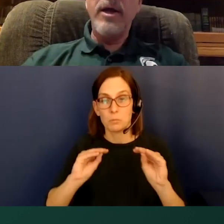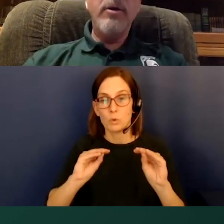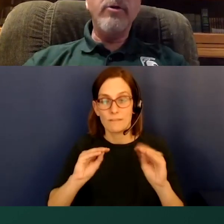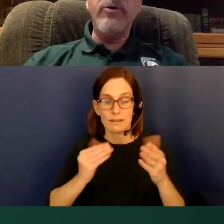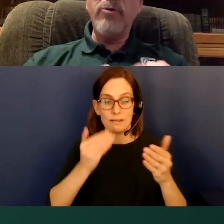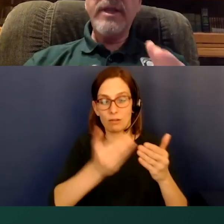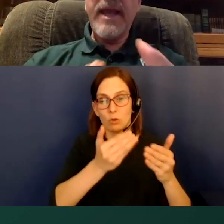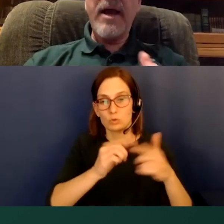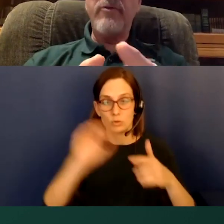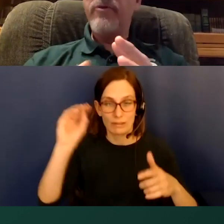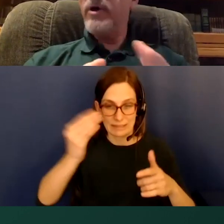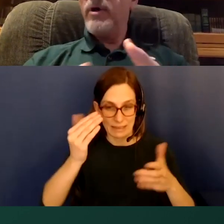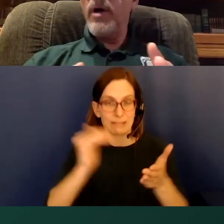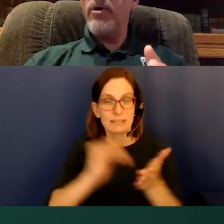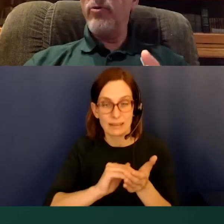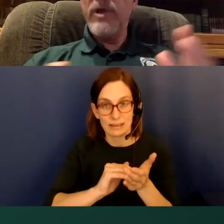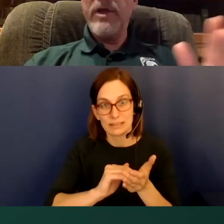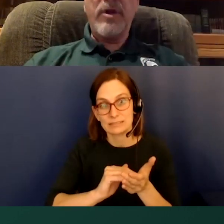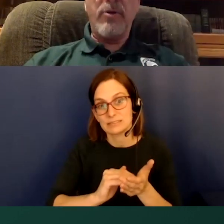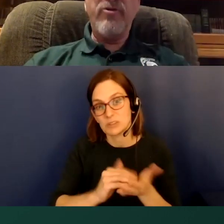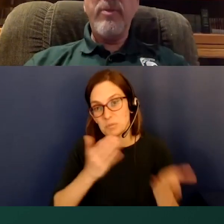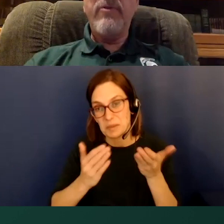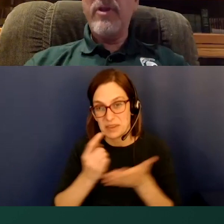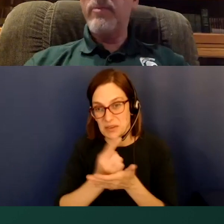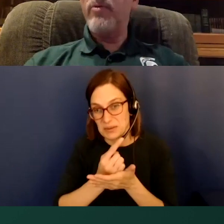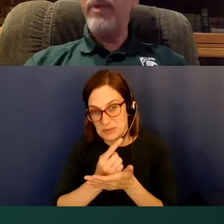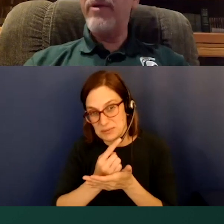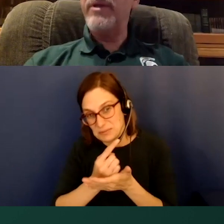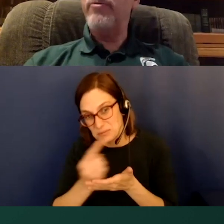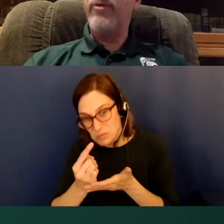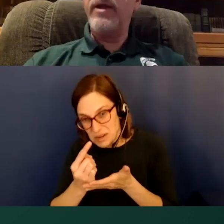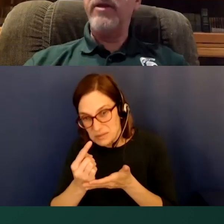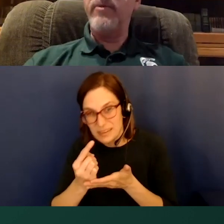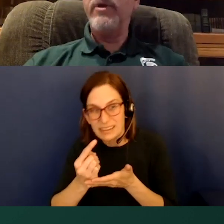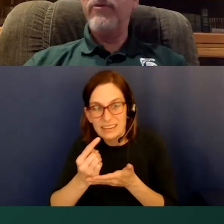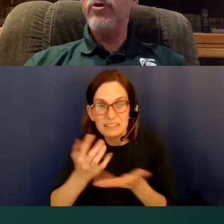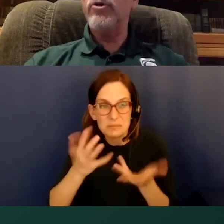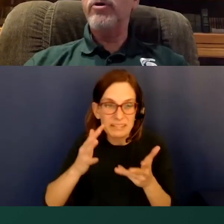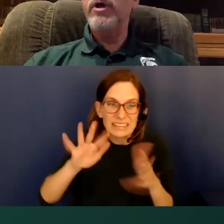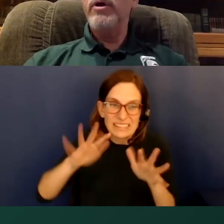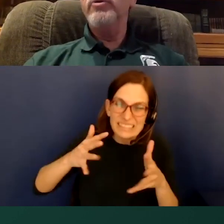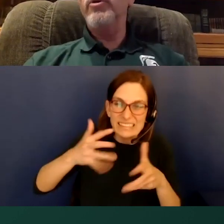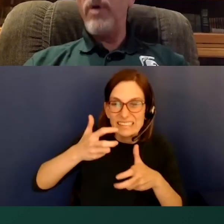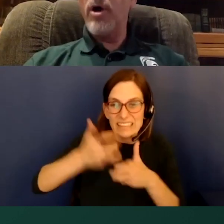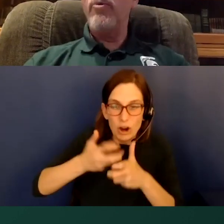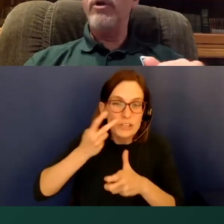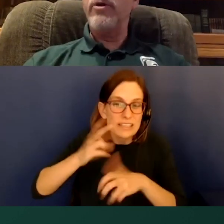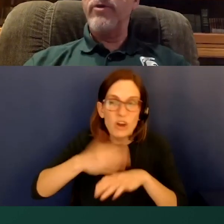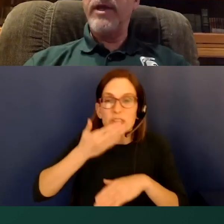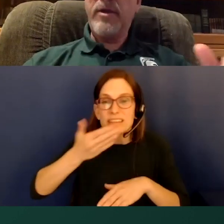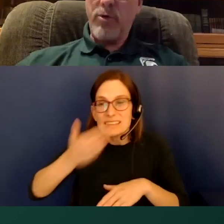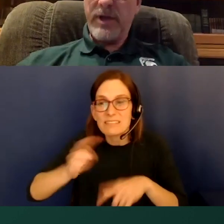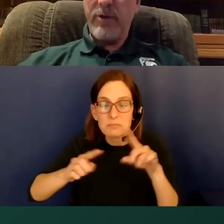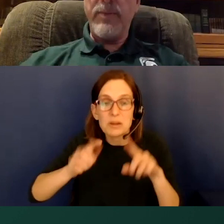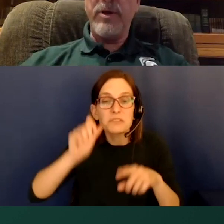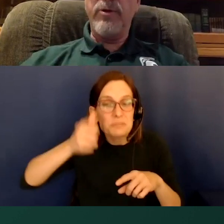again. So you only have about a week or so. It should be visible barely through Thanksgiving, but if you can look tomorrow morning or the